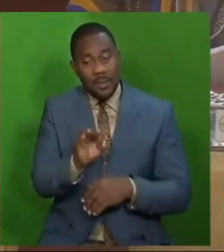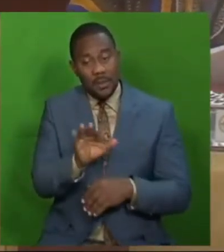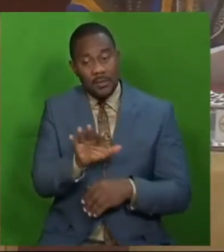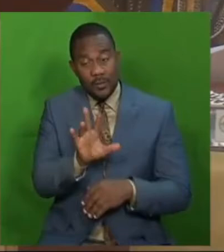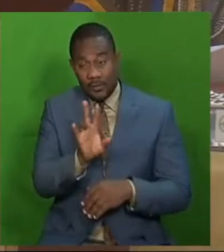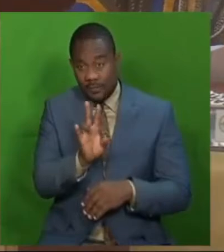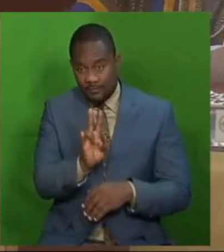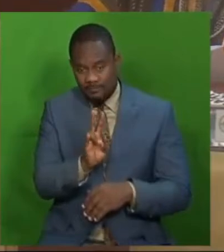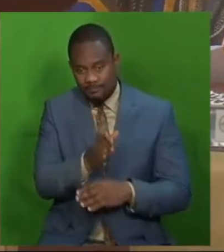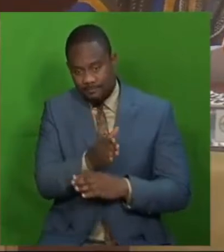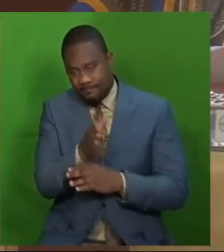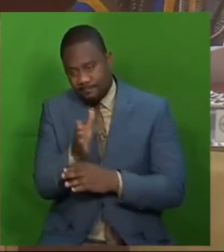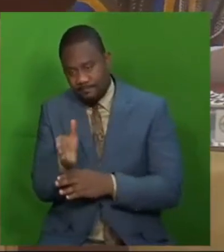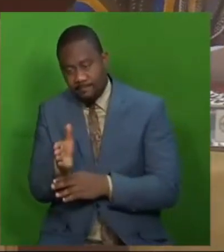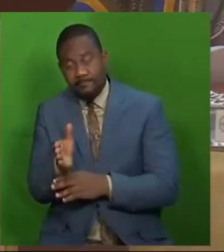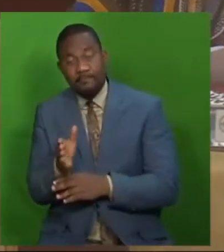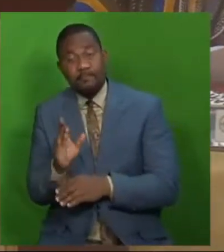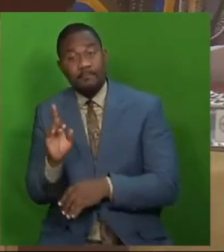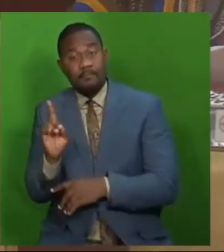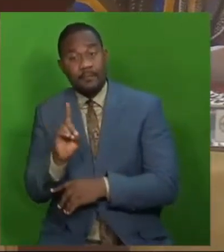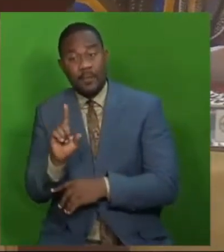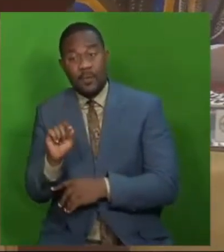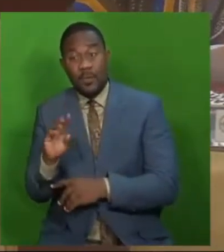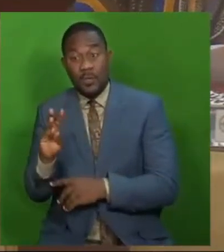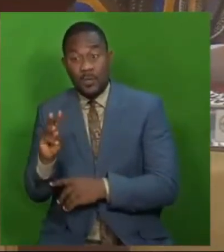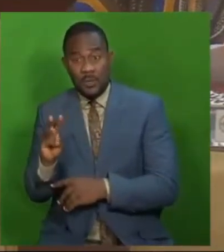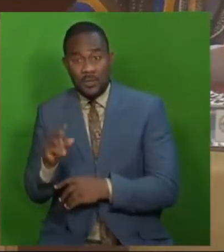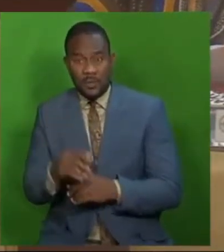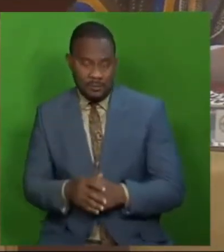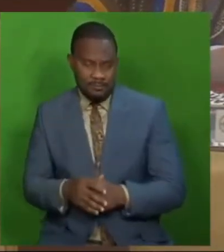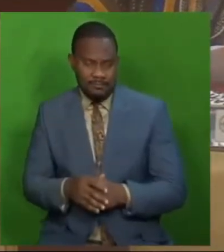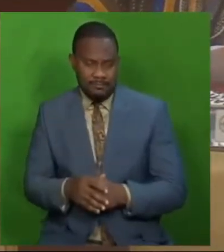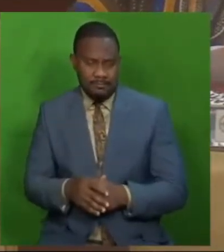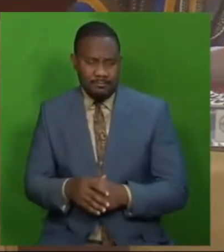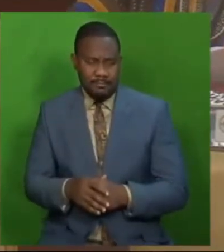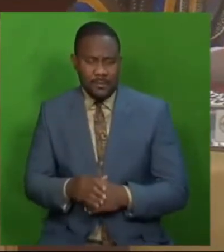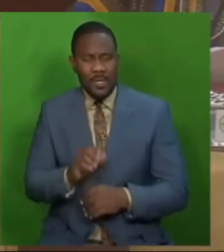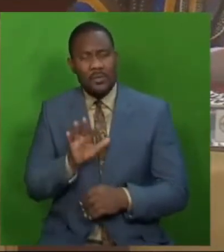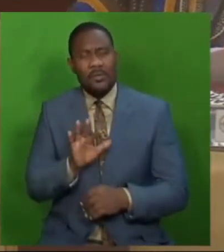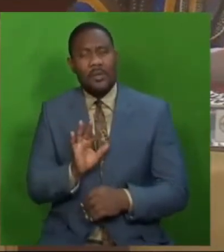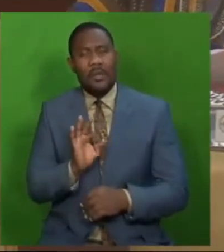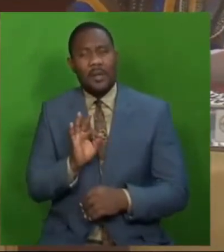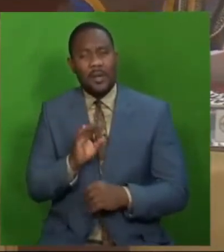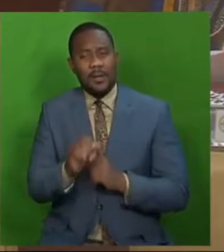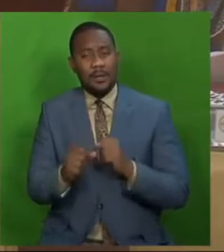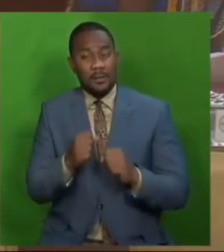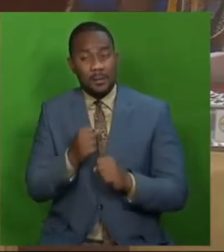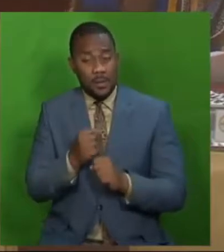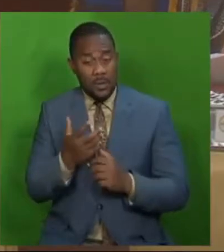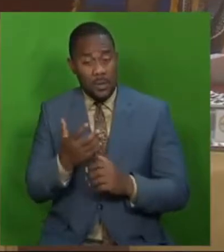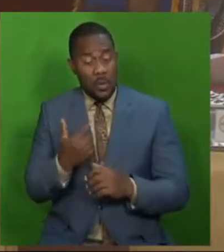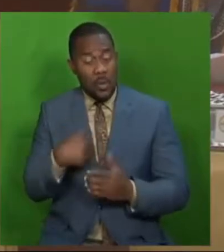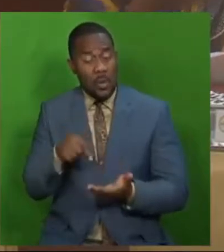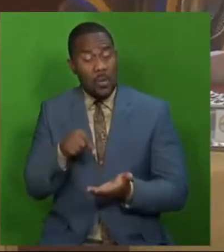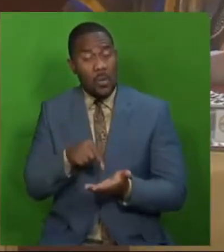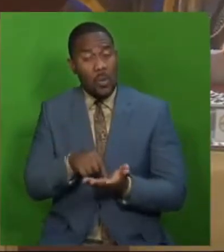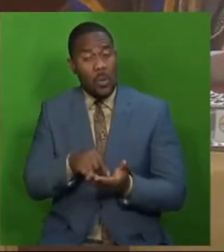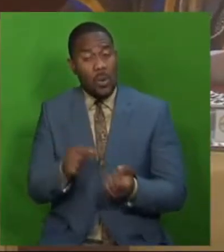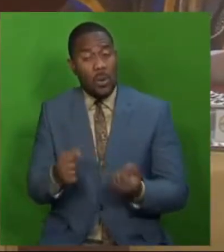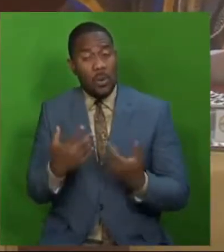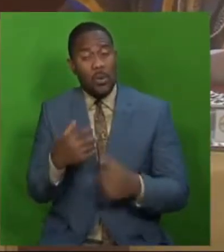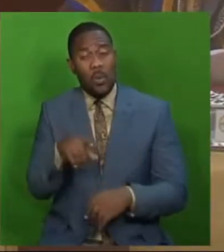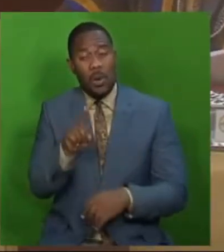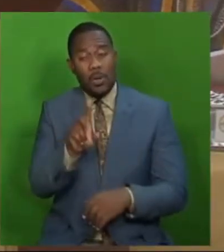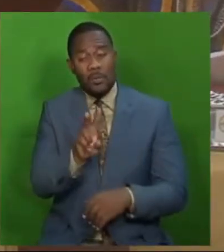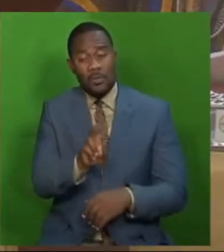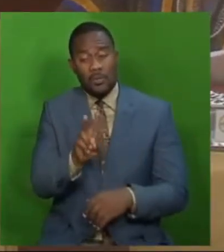to December 2016. 59 years as a nation, our debt was